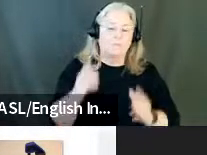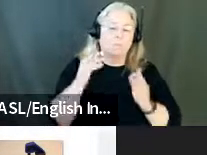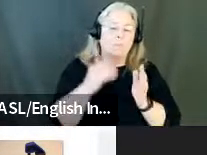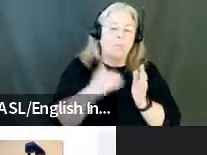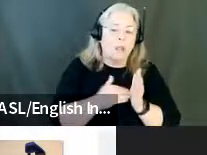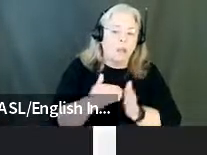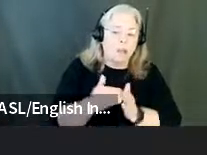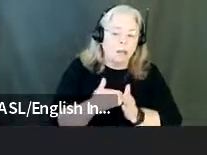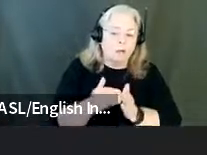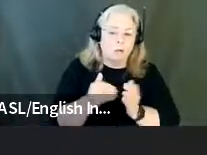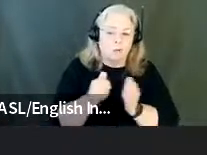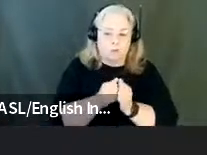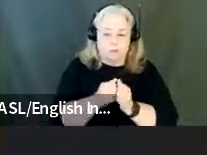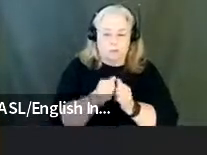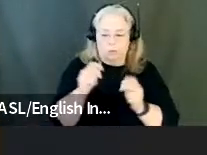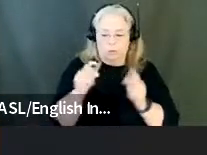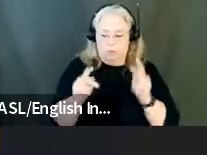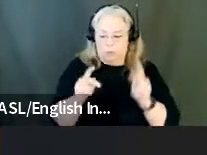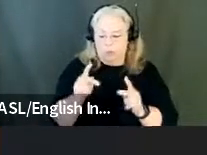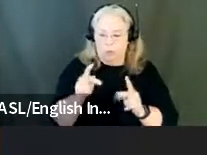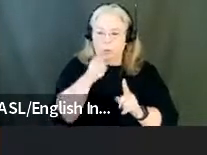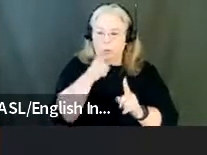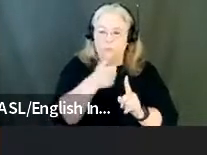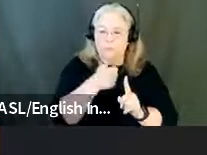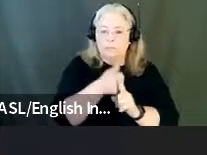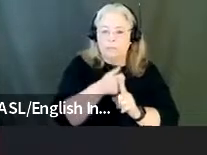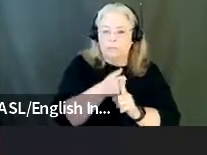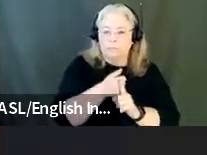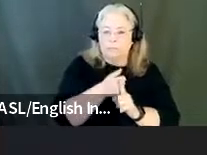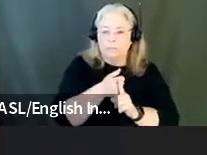Oftentimes with people in,